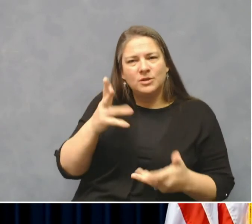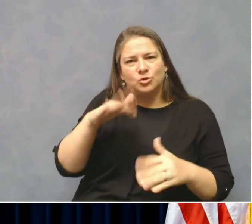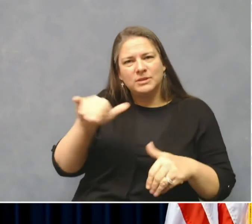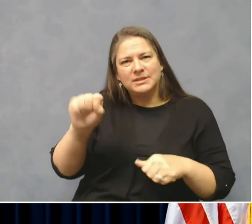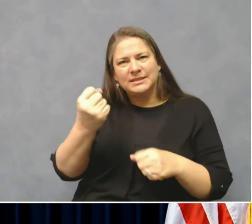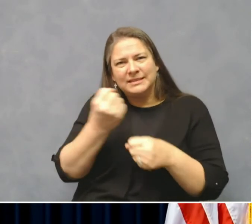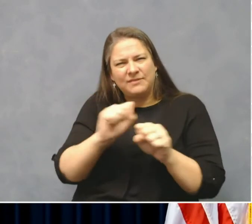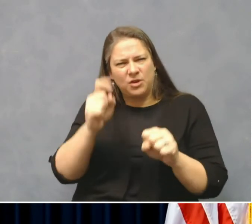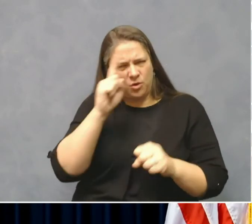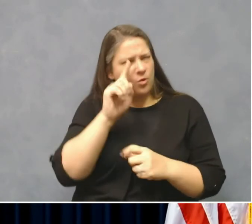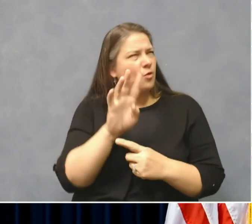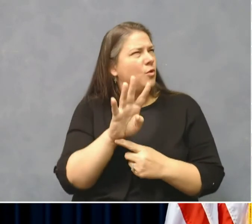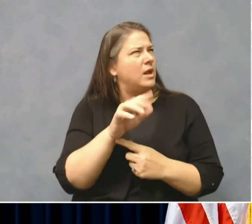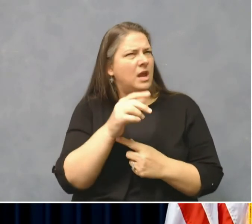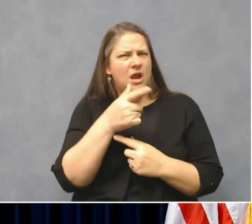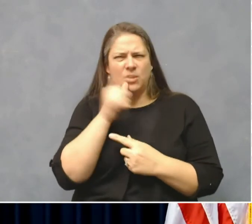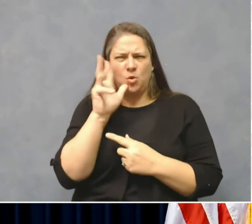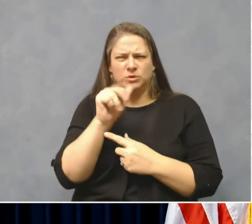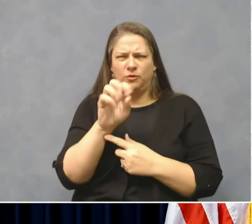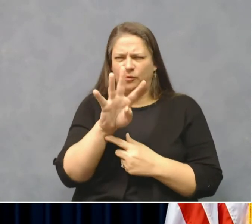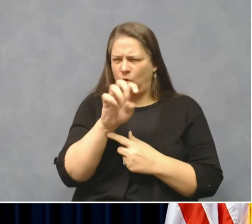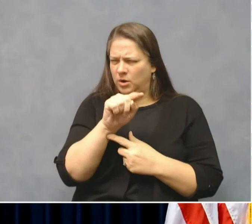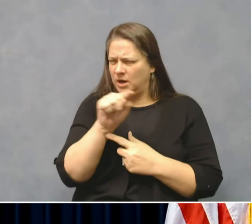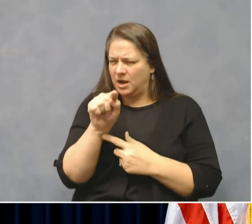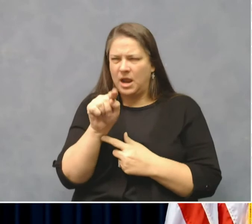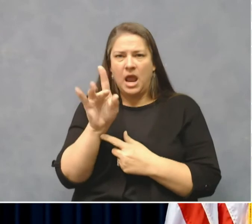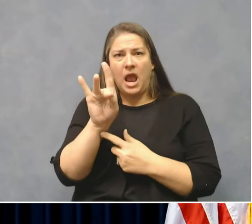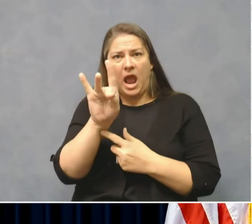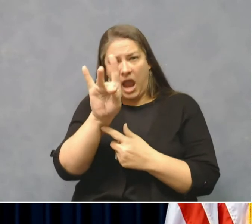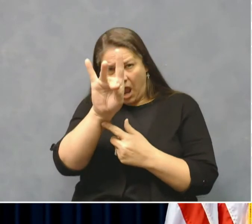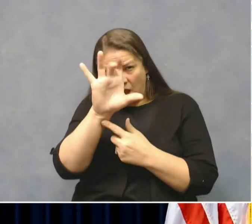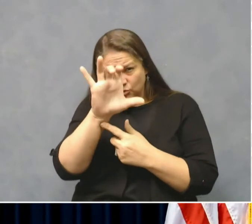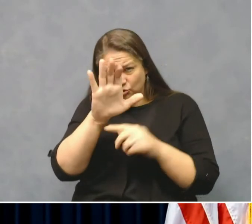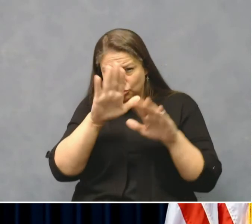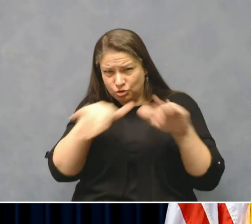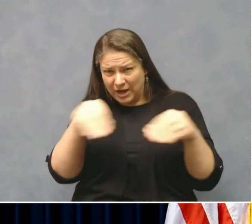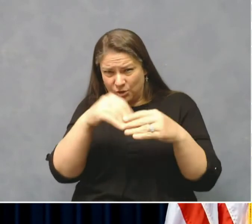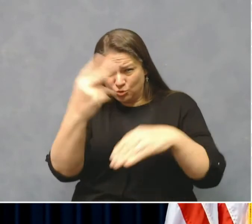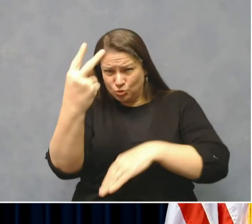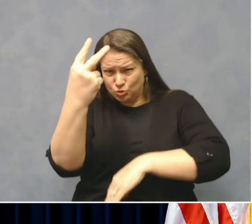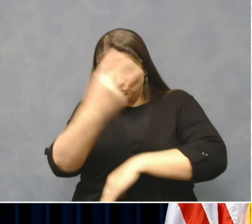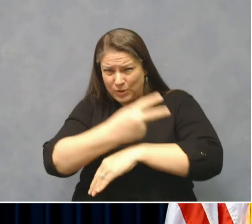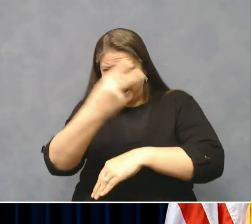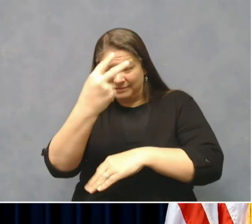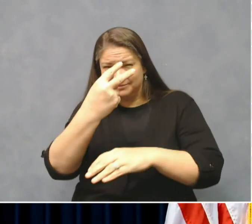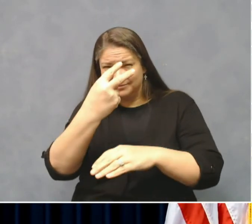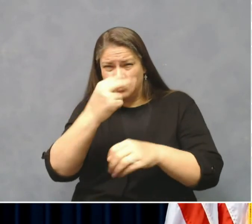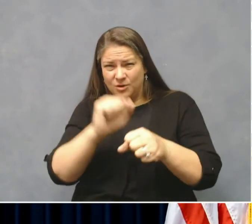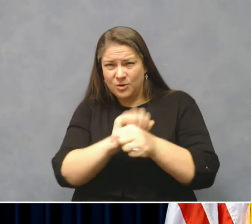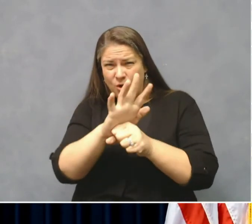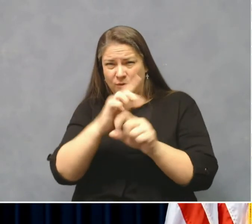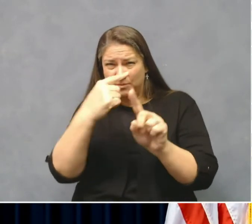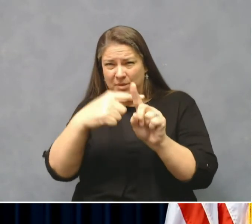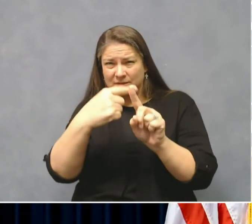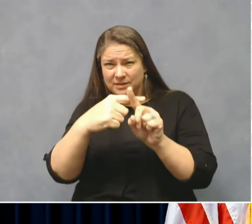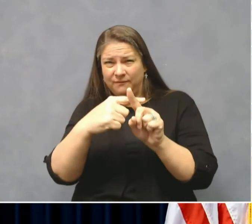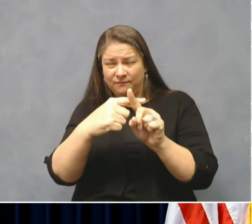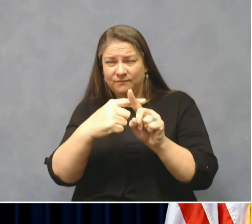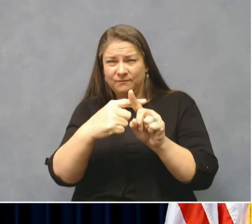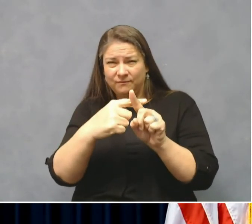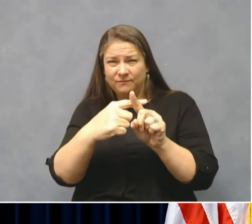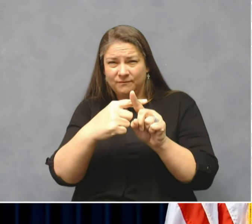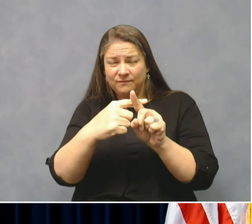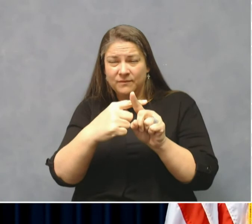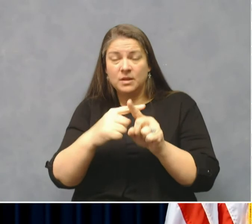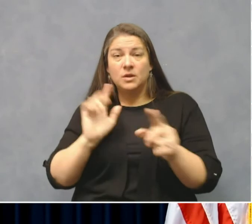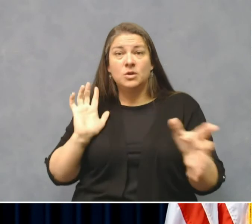and something the other day, 800 plus kids in 2 days testing positive for COVID-19. Our total number of cases